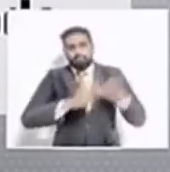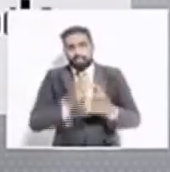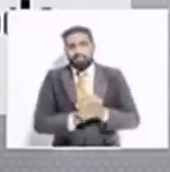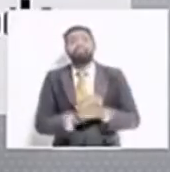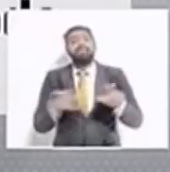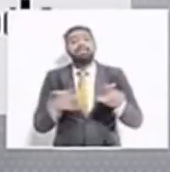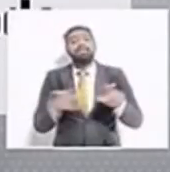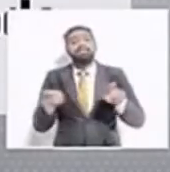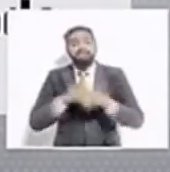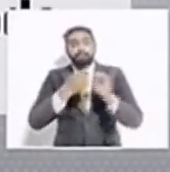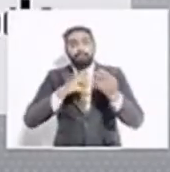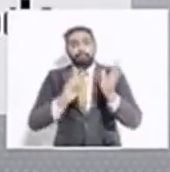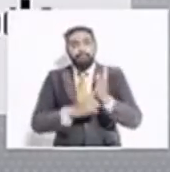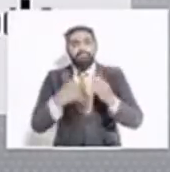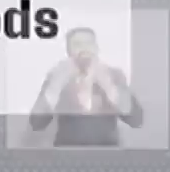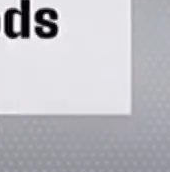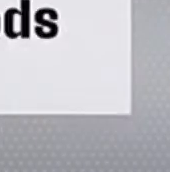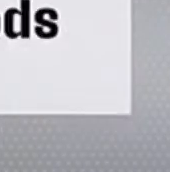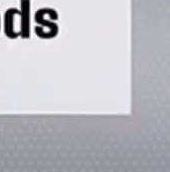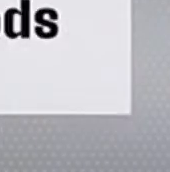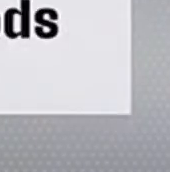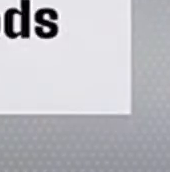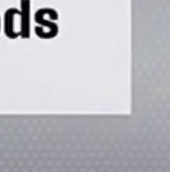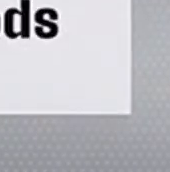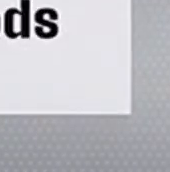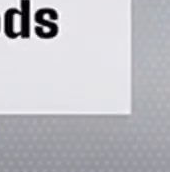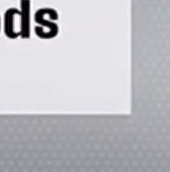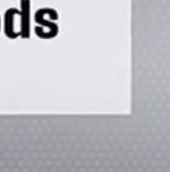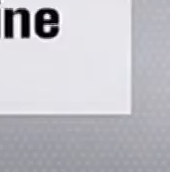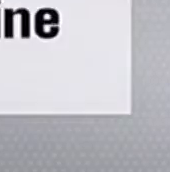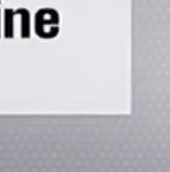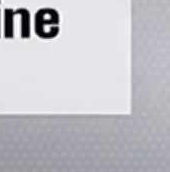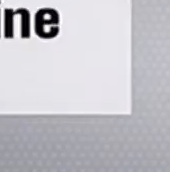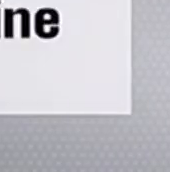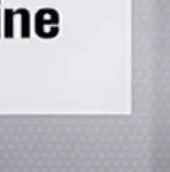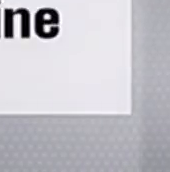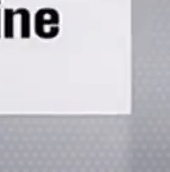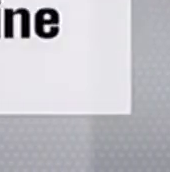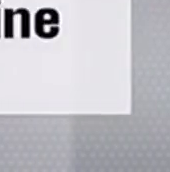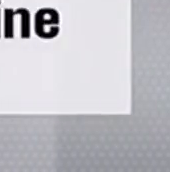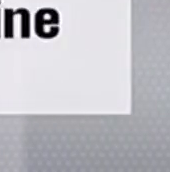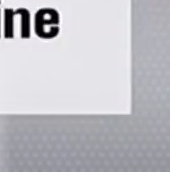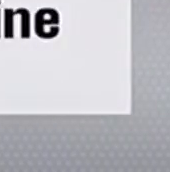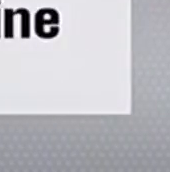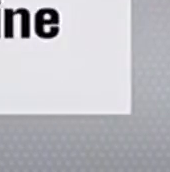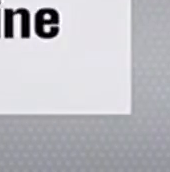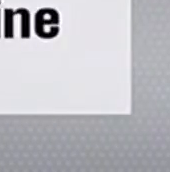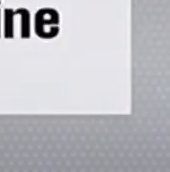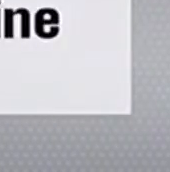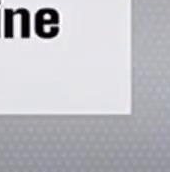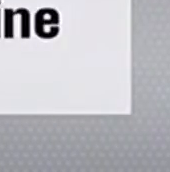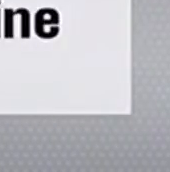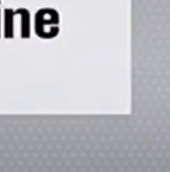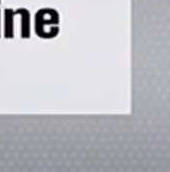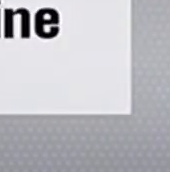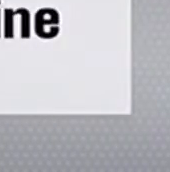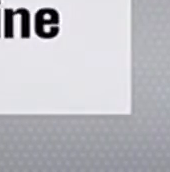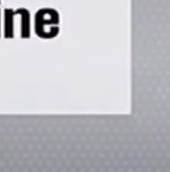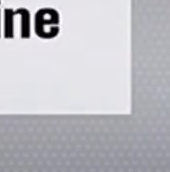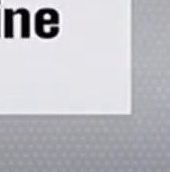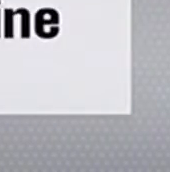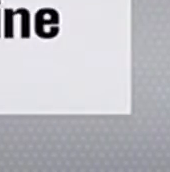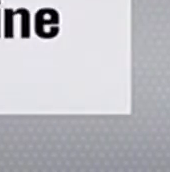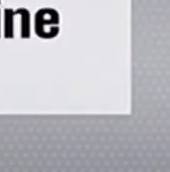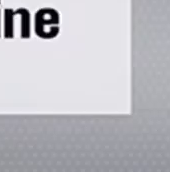travel to India for discussions on this matter during the coming weeks. Meanwhile, it was recently reported that India